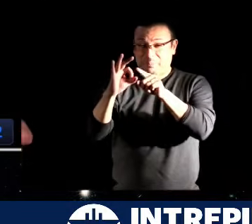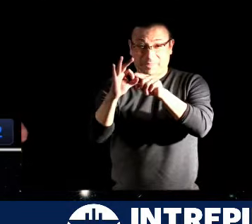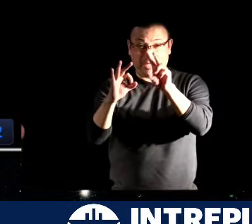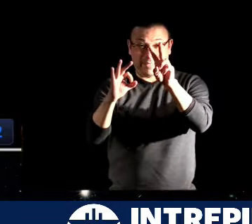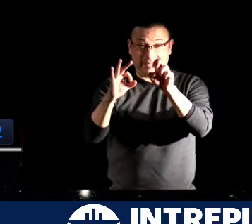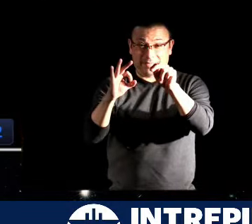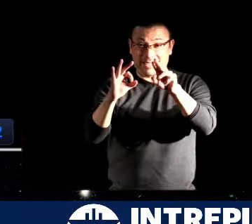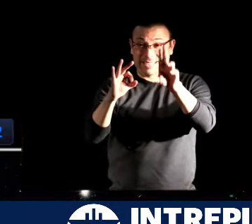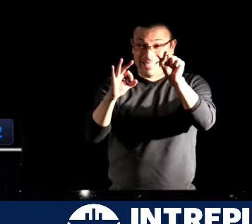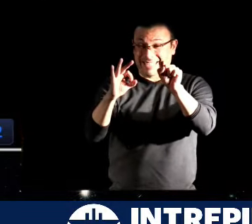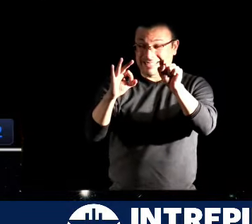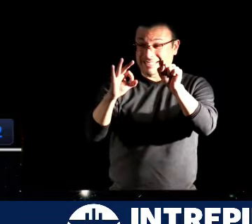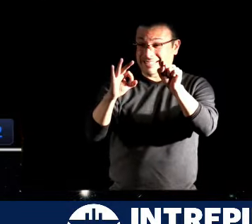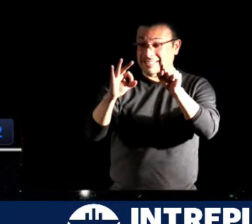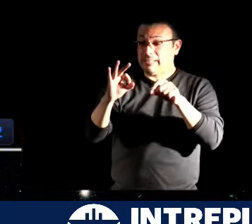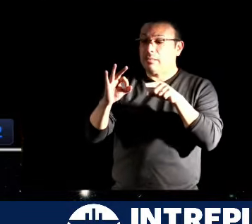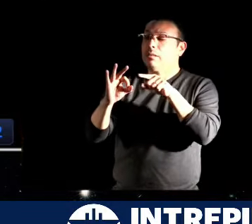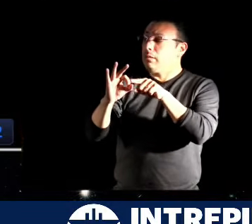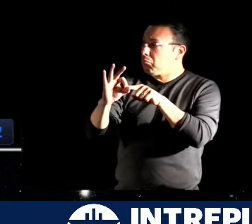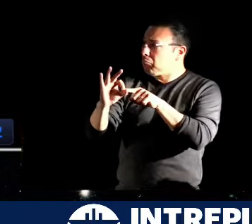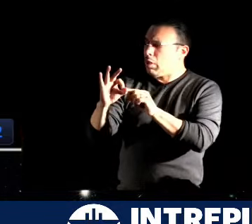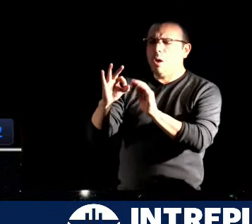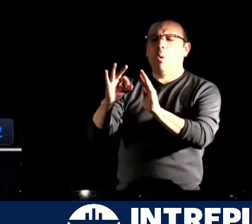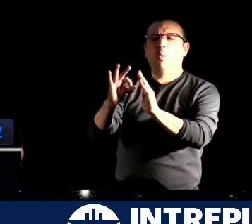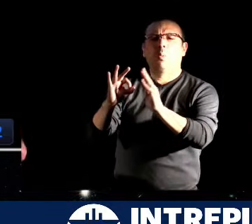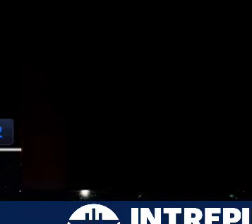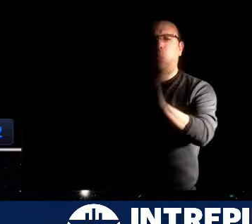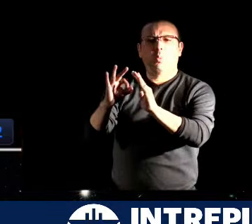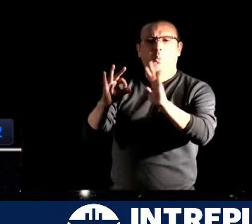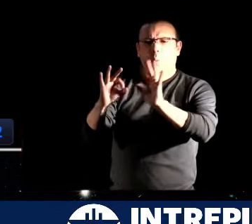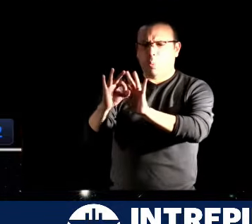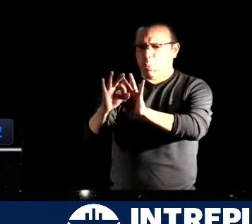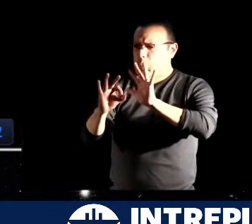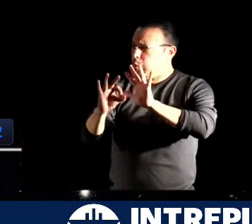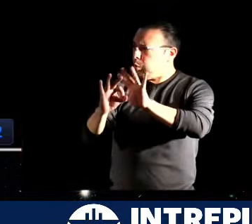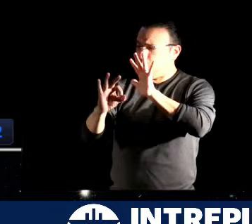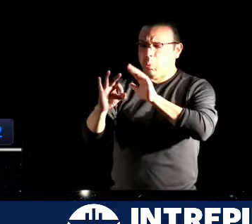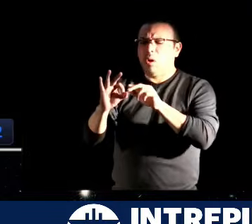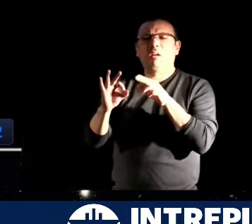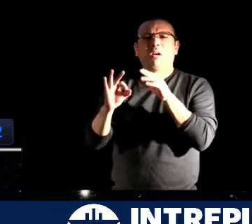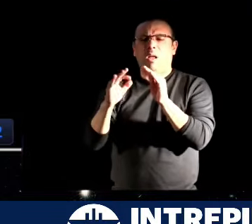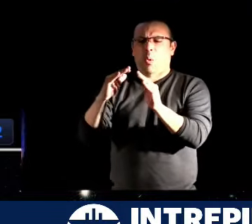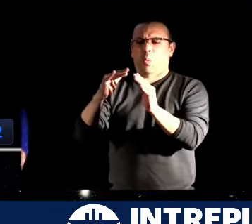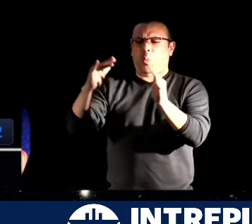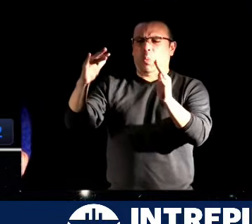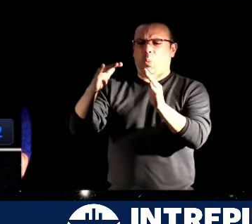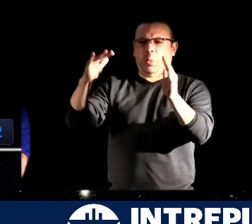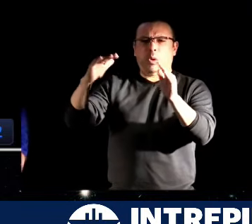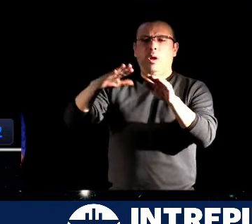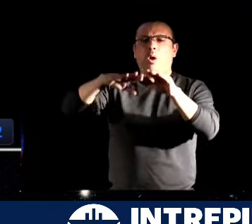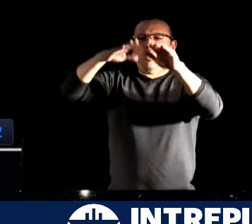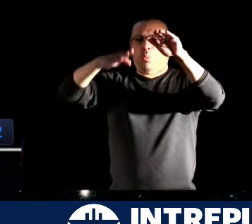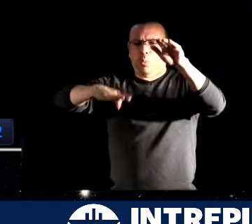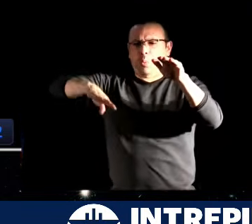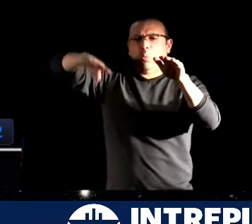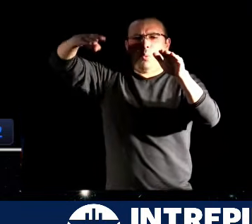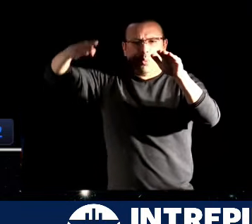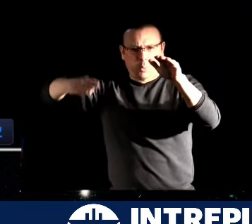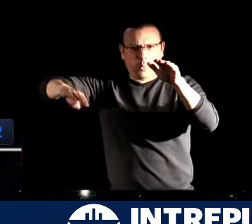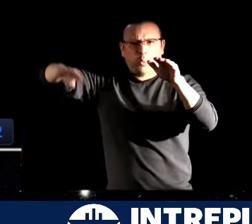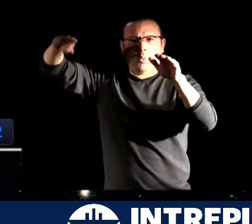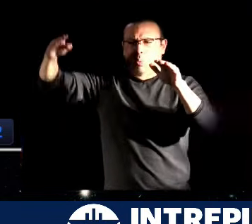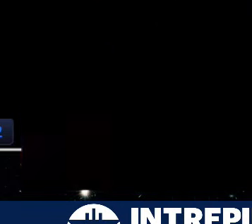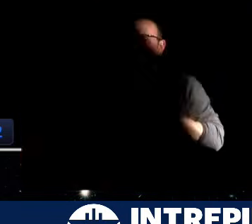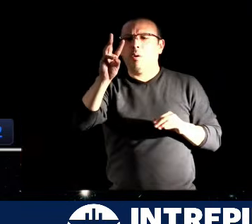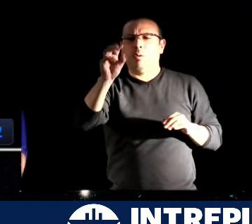thermal emission that is coming from the surface of the planet, and it has a wavelength. And this is the history of the discovery of these